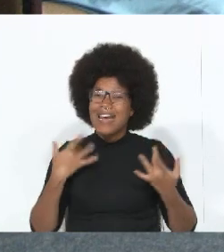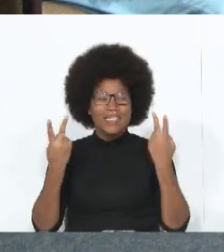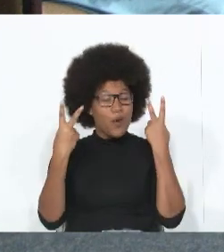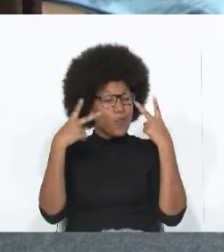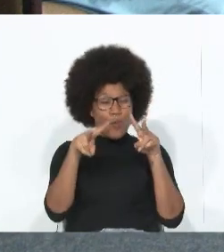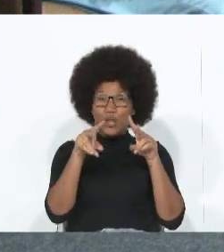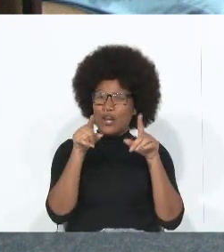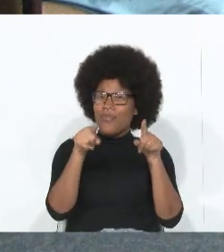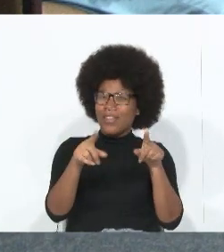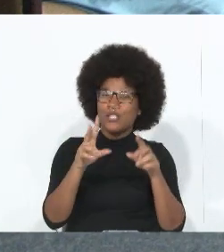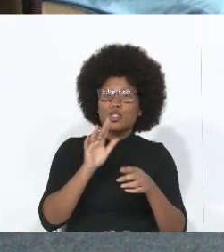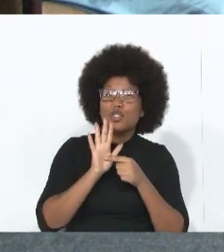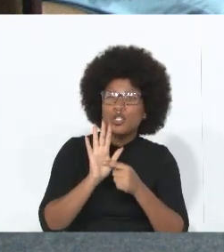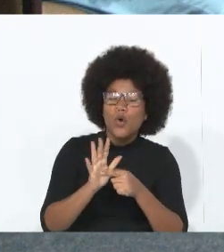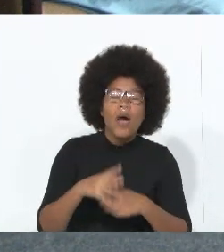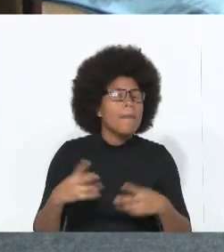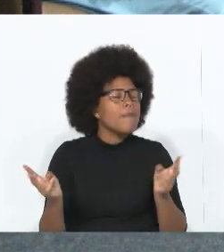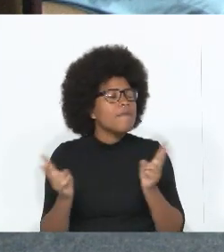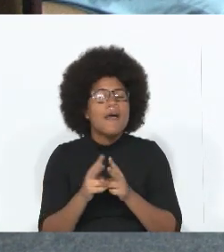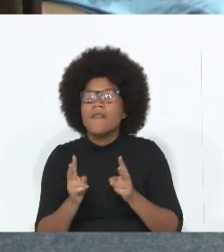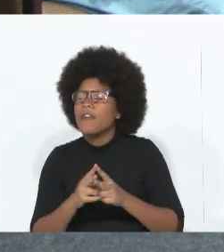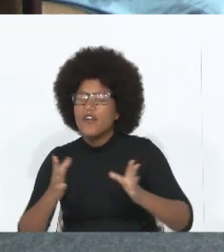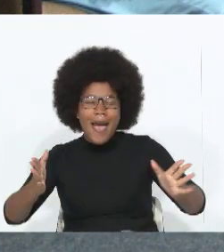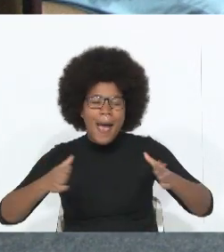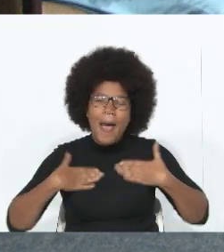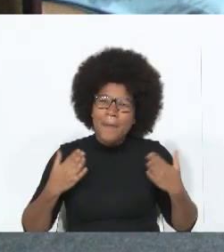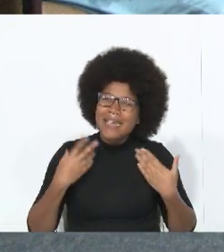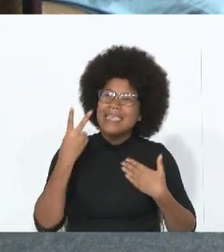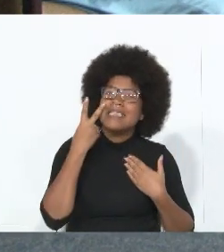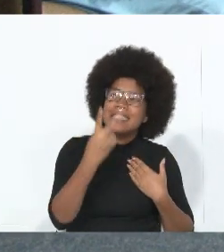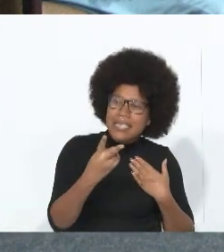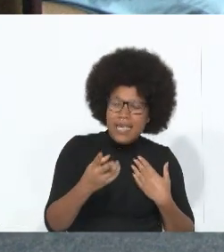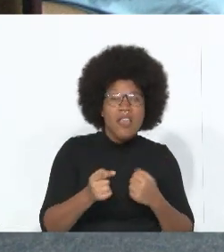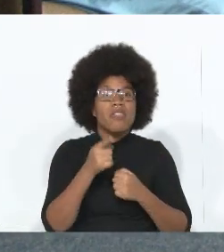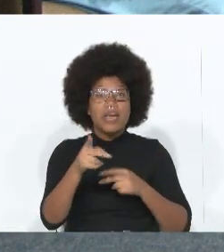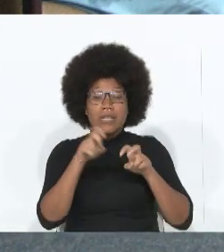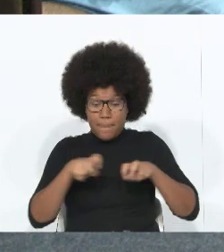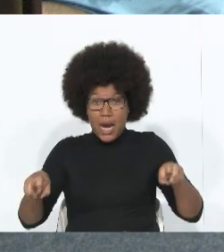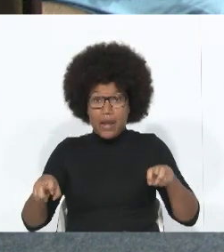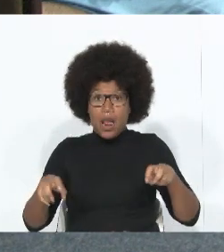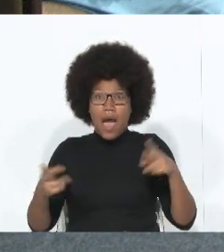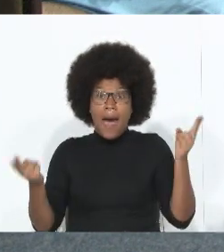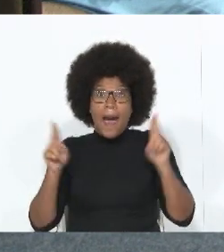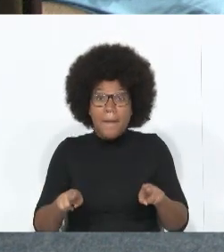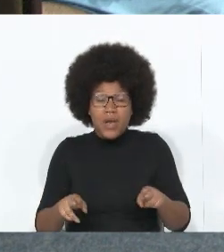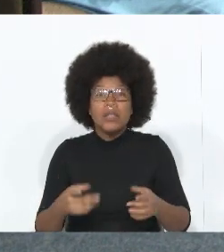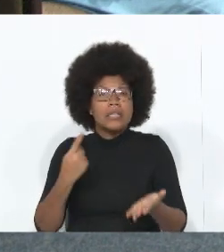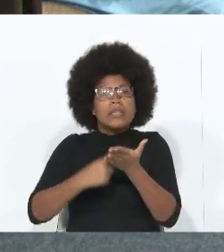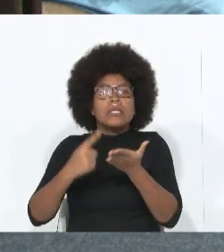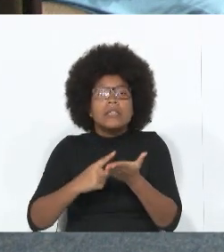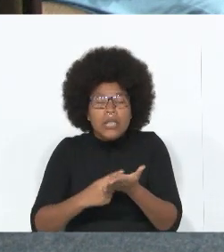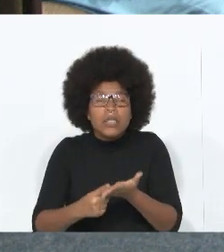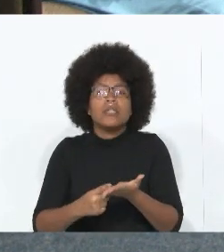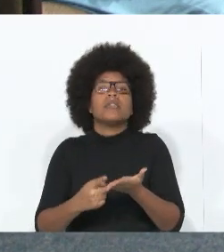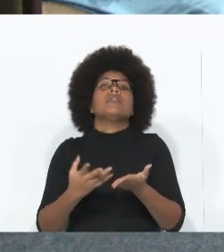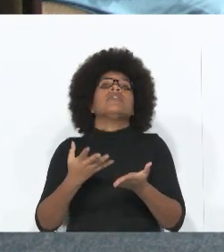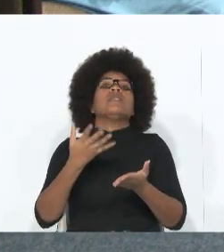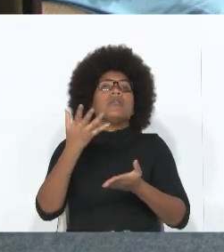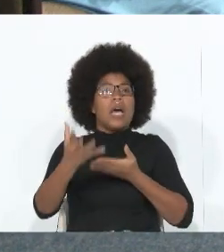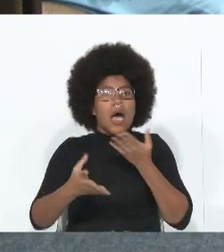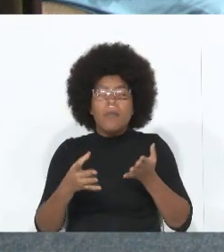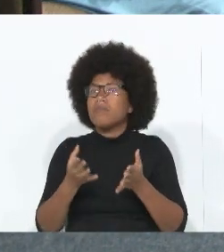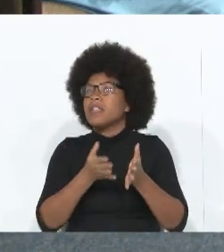623-5227. The phone lines are open. Feel free to join in the discussion, and we continue the conversation here. Leslie